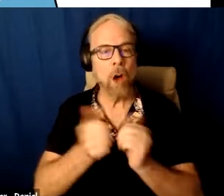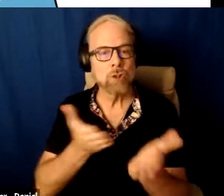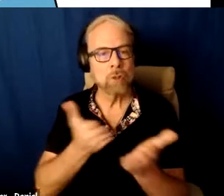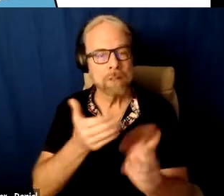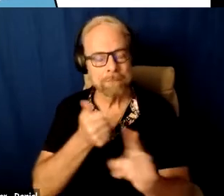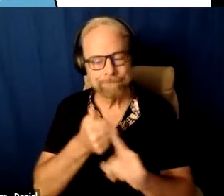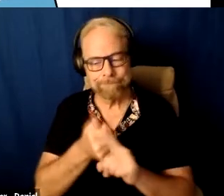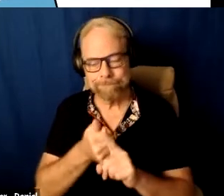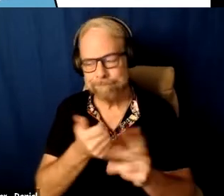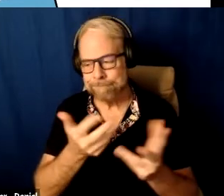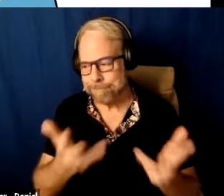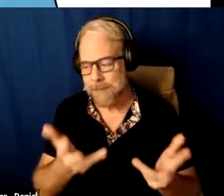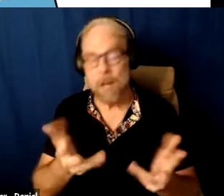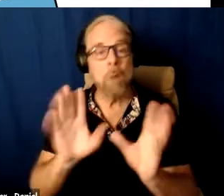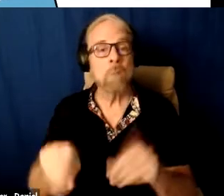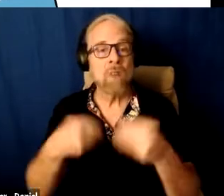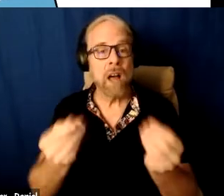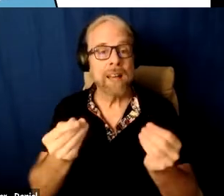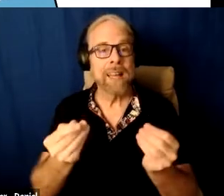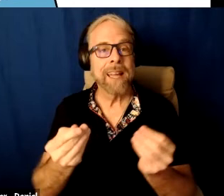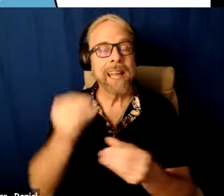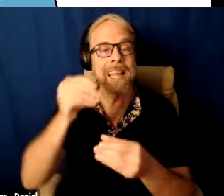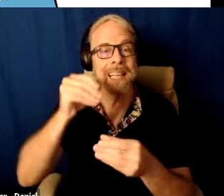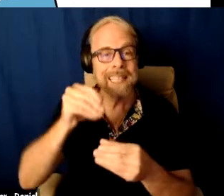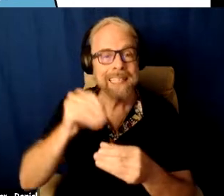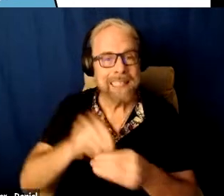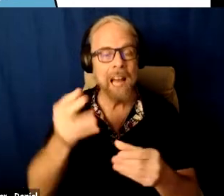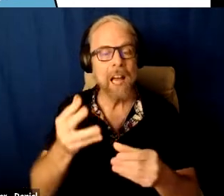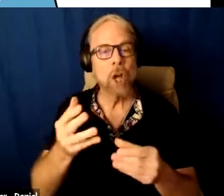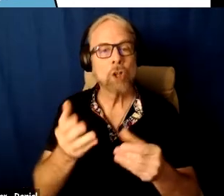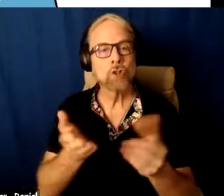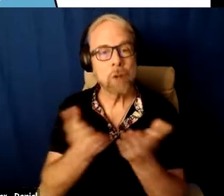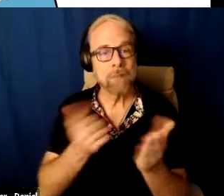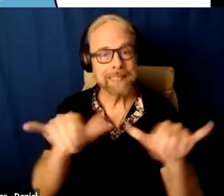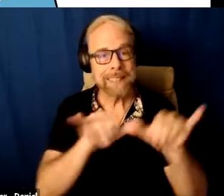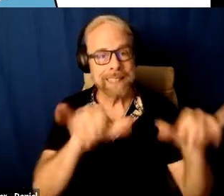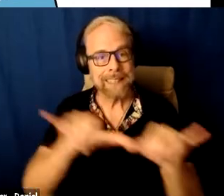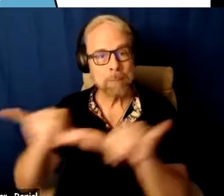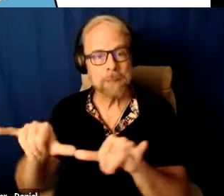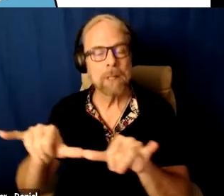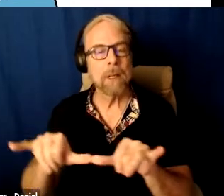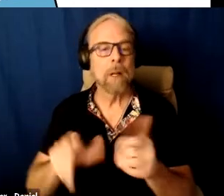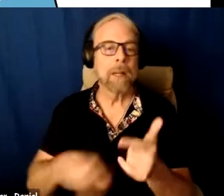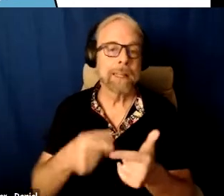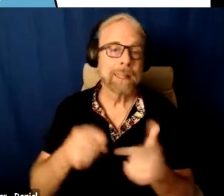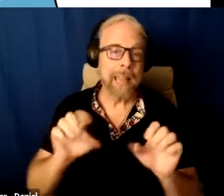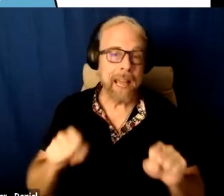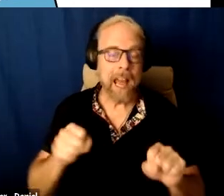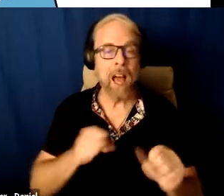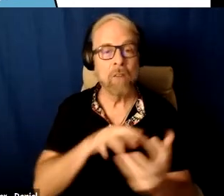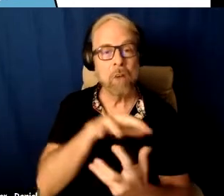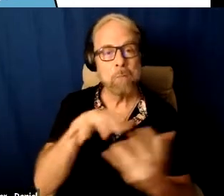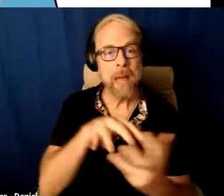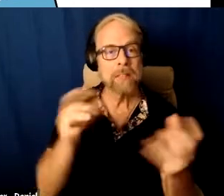themselves were provided inside of service systems. So we can have a mix of